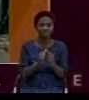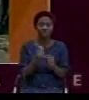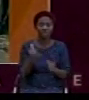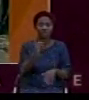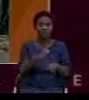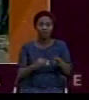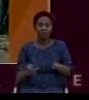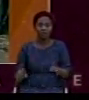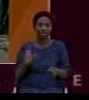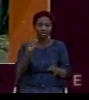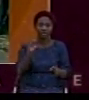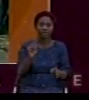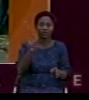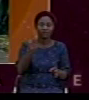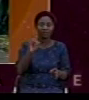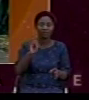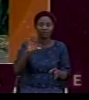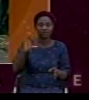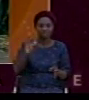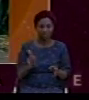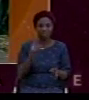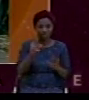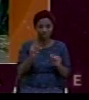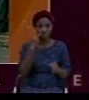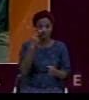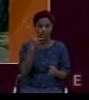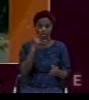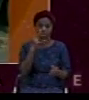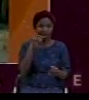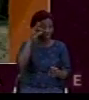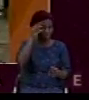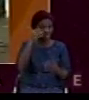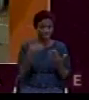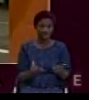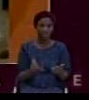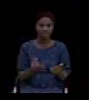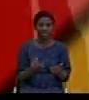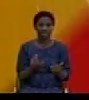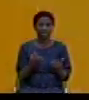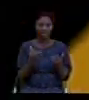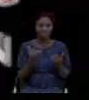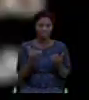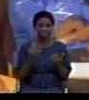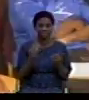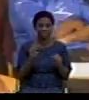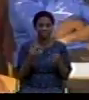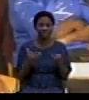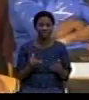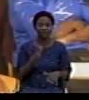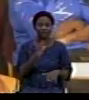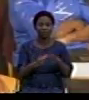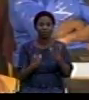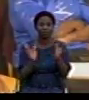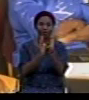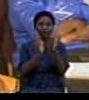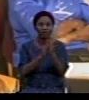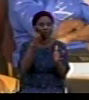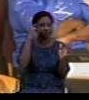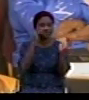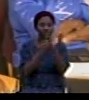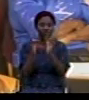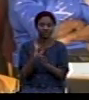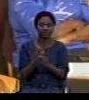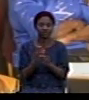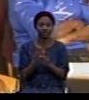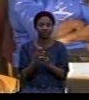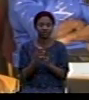see him now. You cannot walk. Let them see you. Put your hands together for Jesus. Walk on your own. The